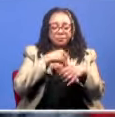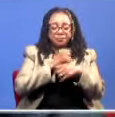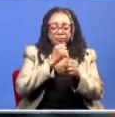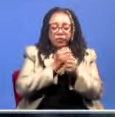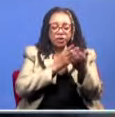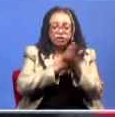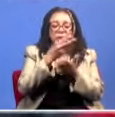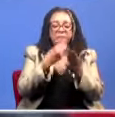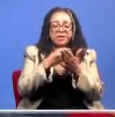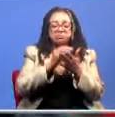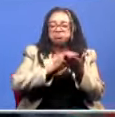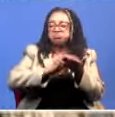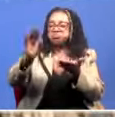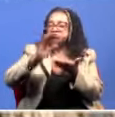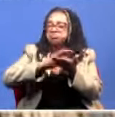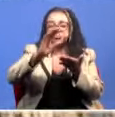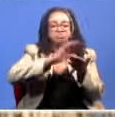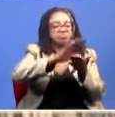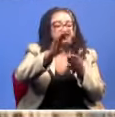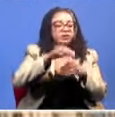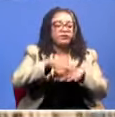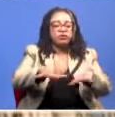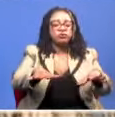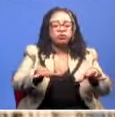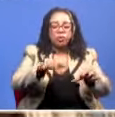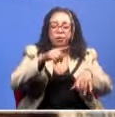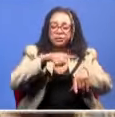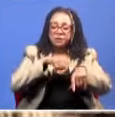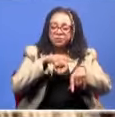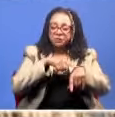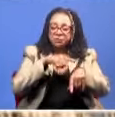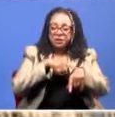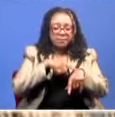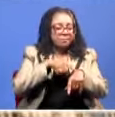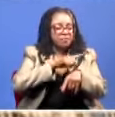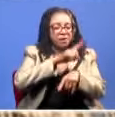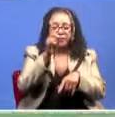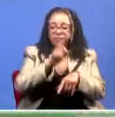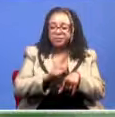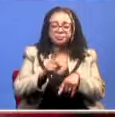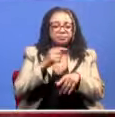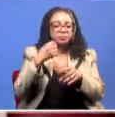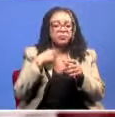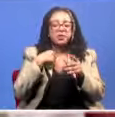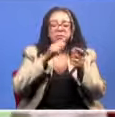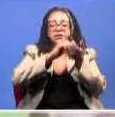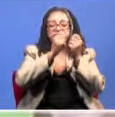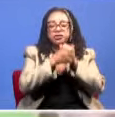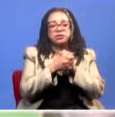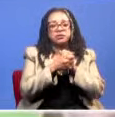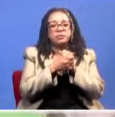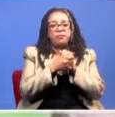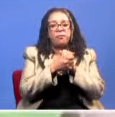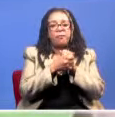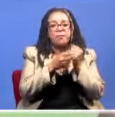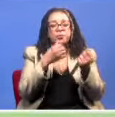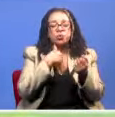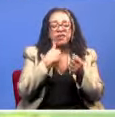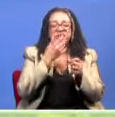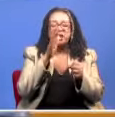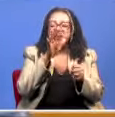disbursed to the devolved units will arrive on time and will never be reviewed downwards. We are incurring a lot as a